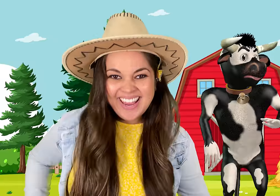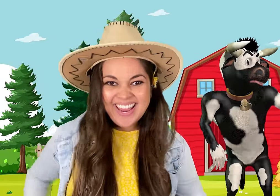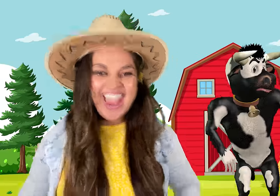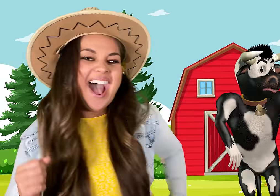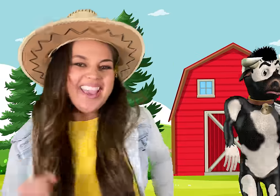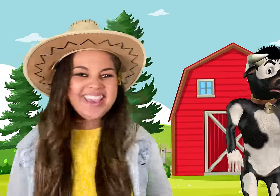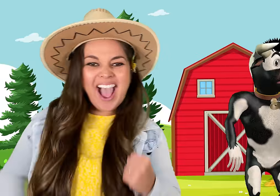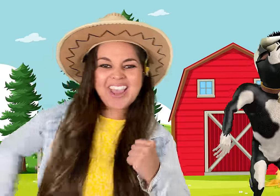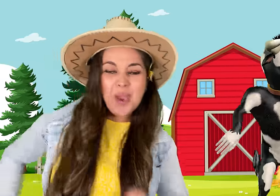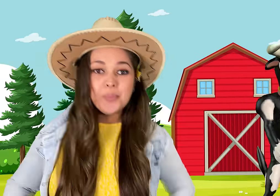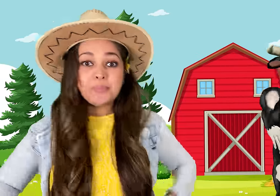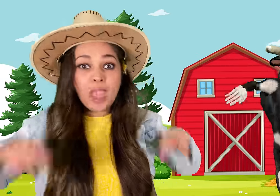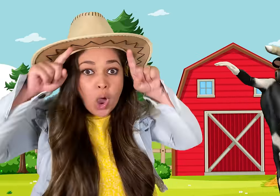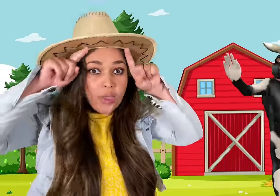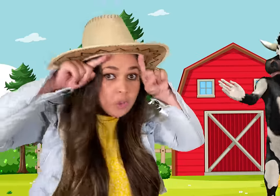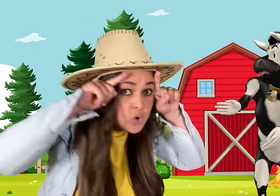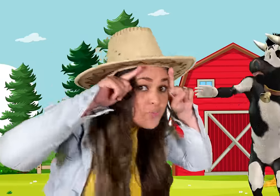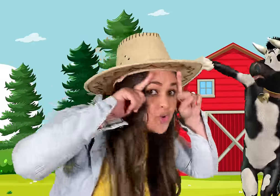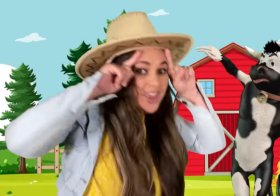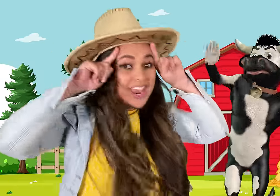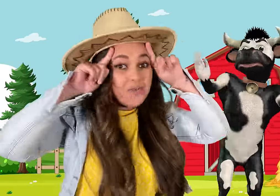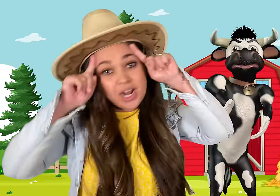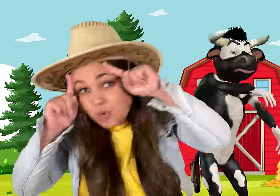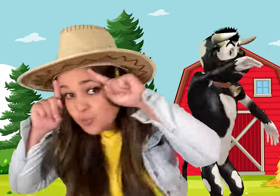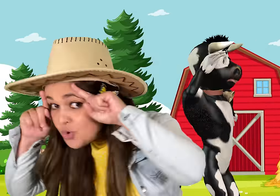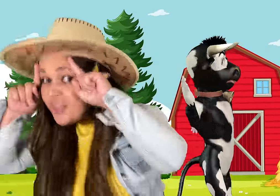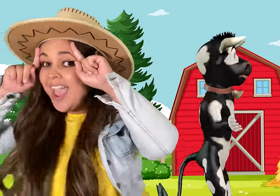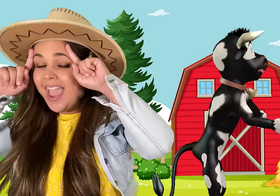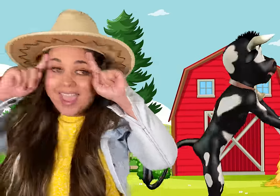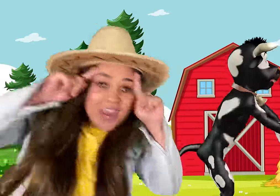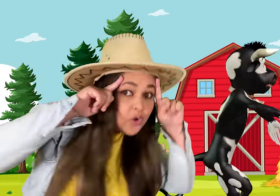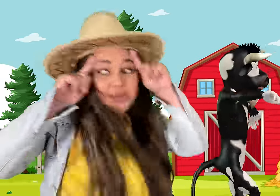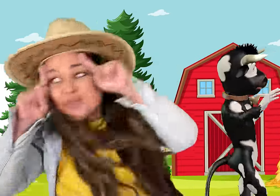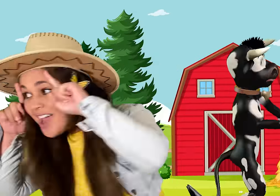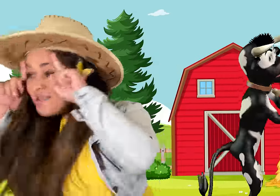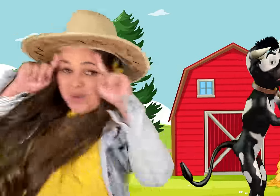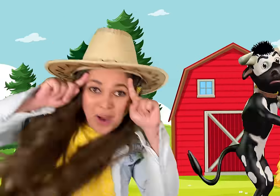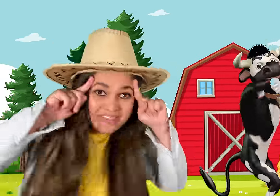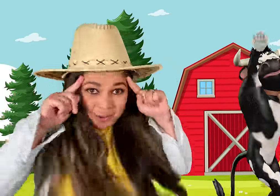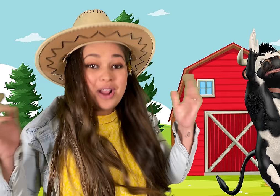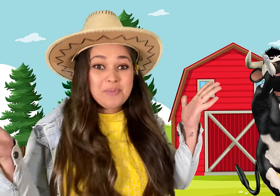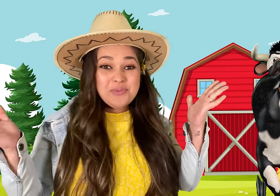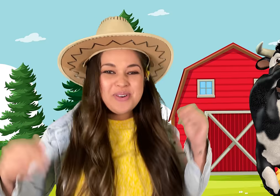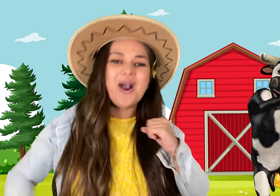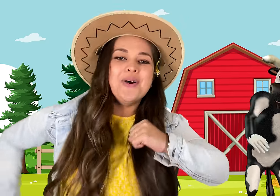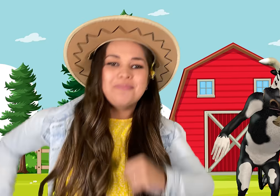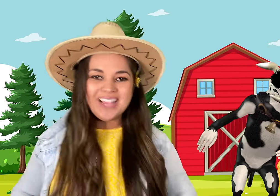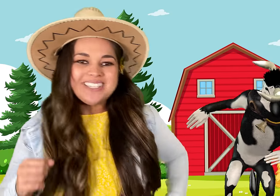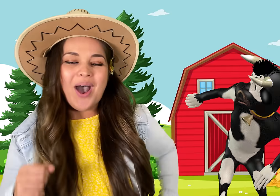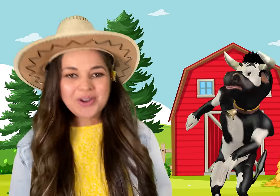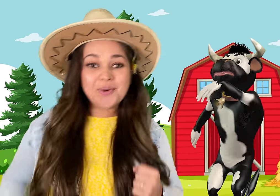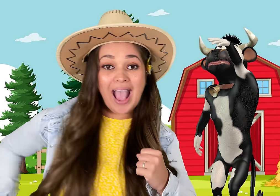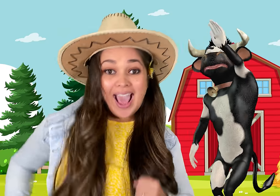cow, E-I-E-I-O. With a moo moo here and a moo moo there, here a moo, there a moo, everywhere a moo moo.